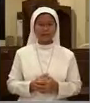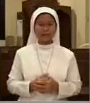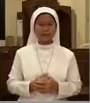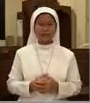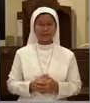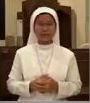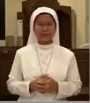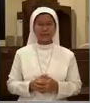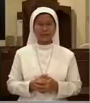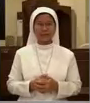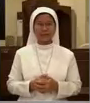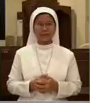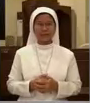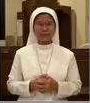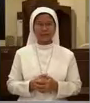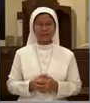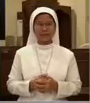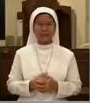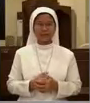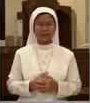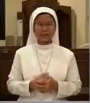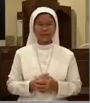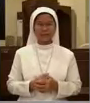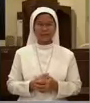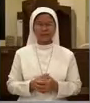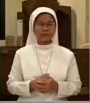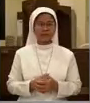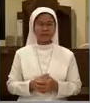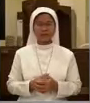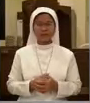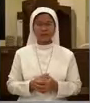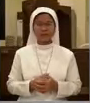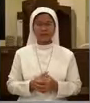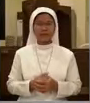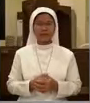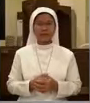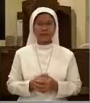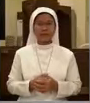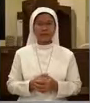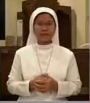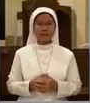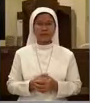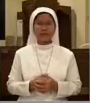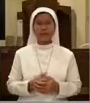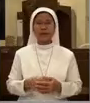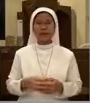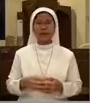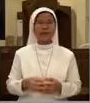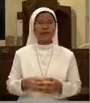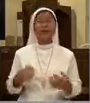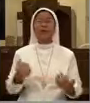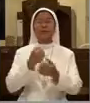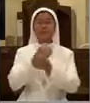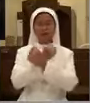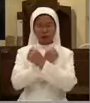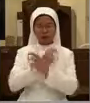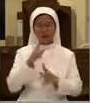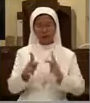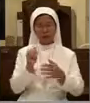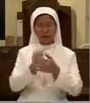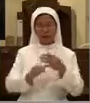Magandang gabi po sa mga kababayan at mga minamahal dyan po sa